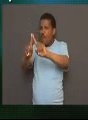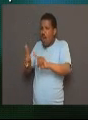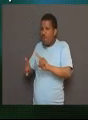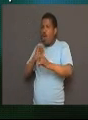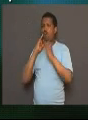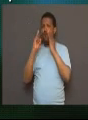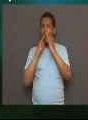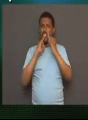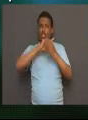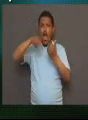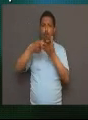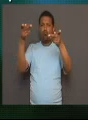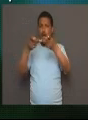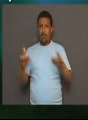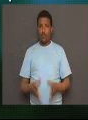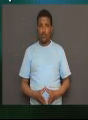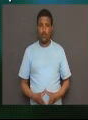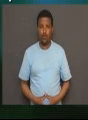information about a place.